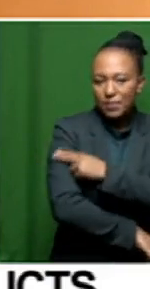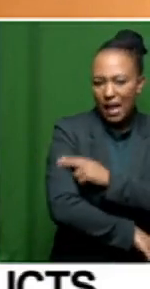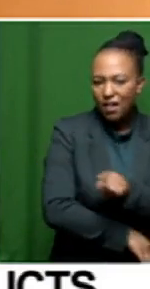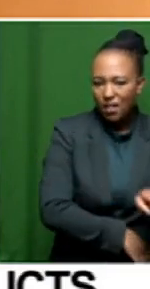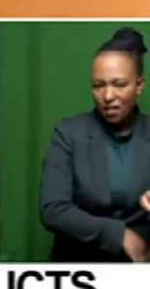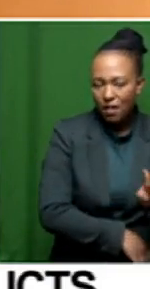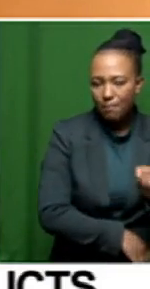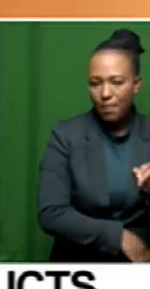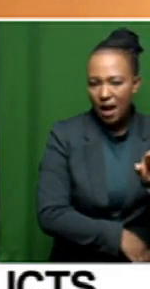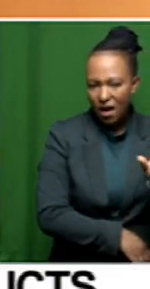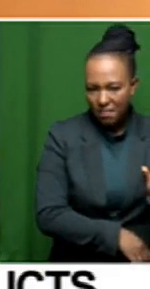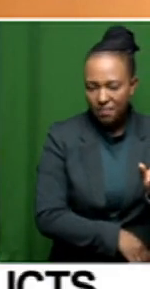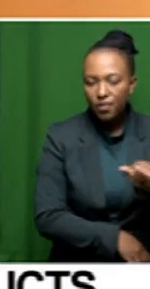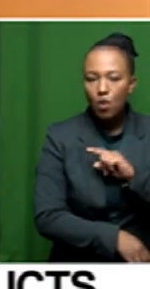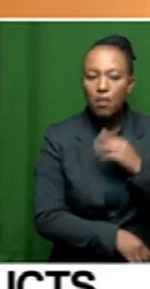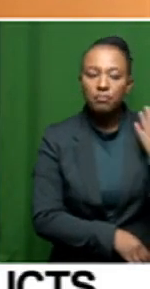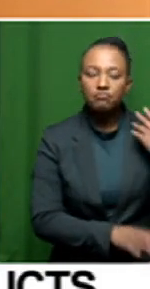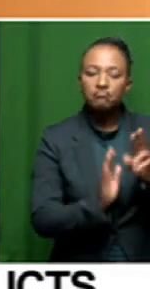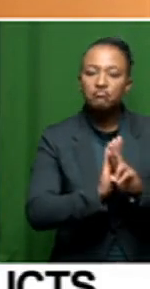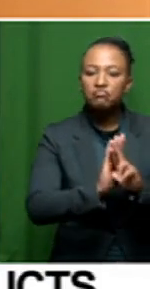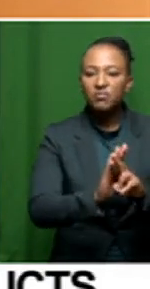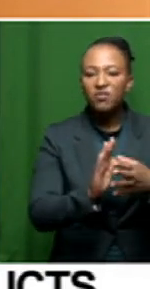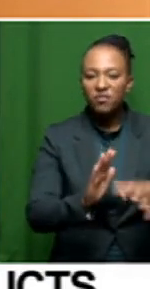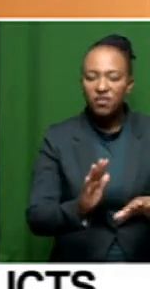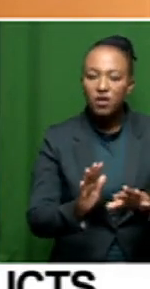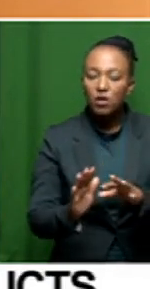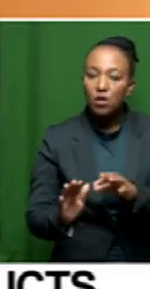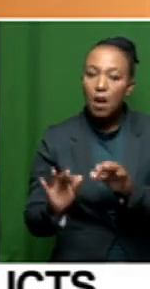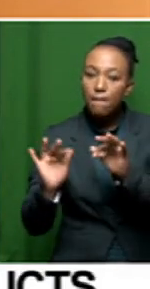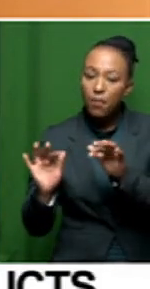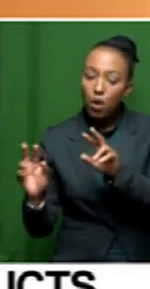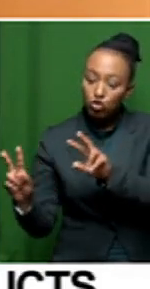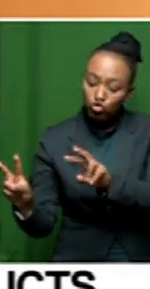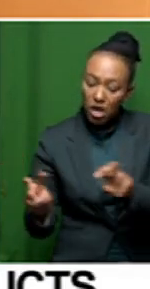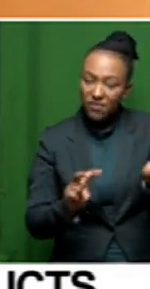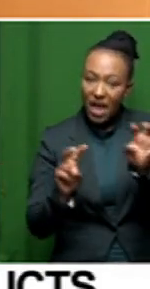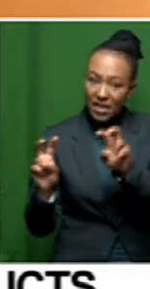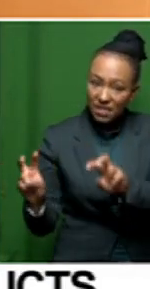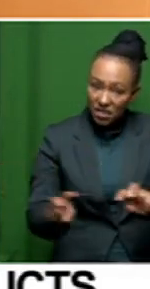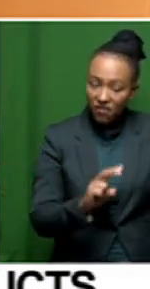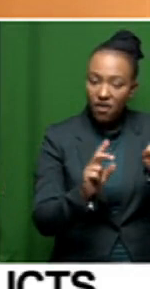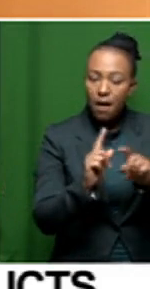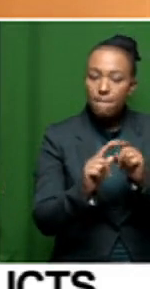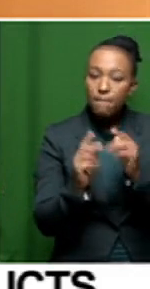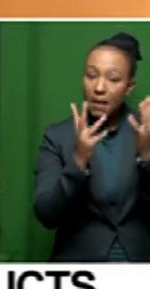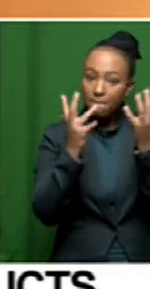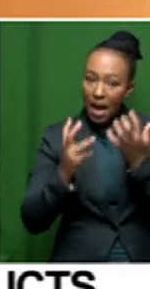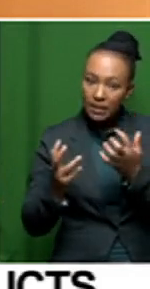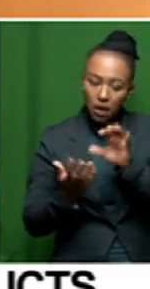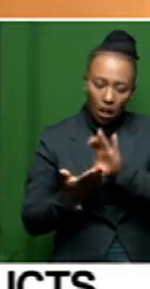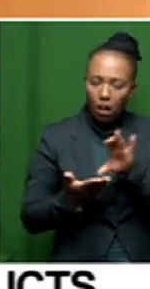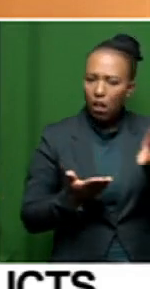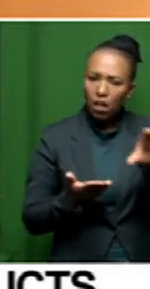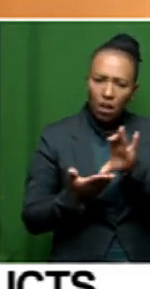I think a representative had said, you're transferring the patients, but you're not transferring the budgets along with those patients